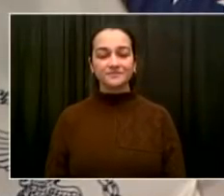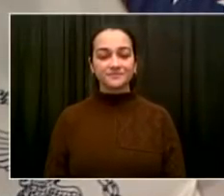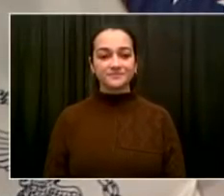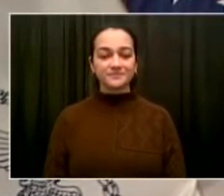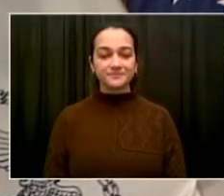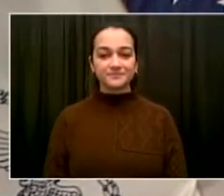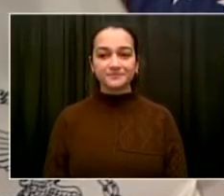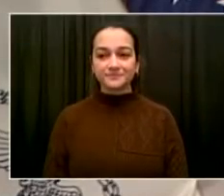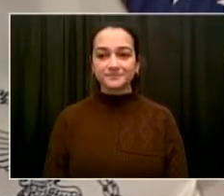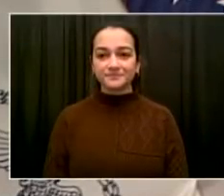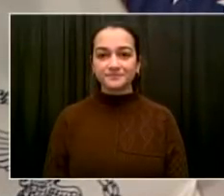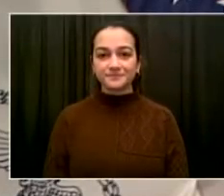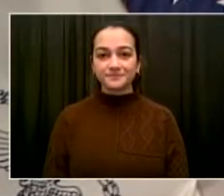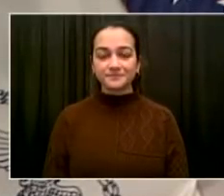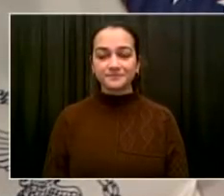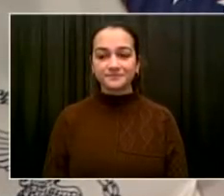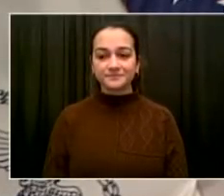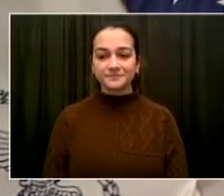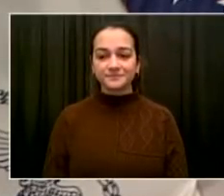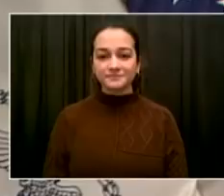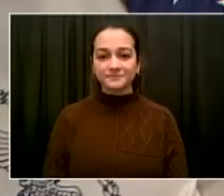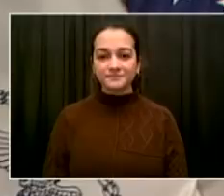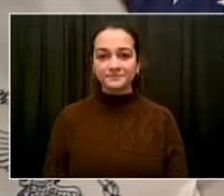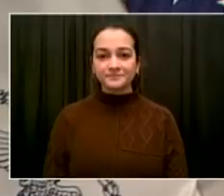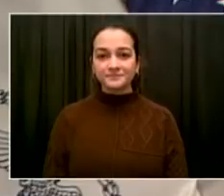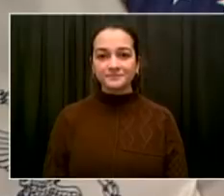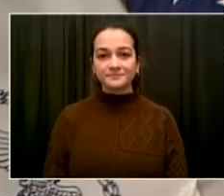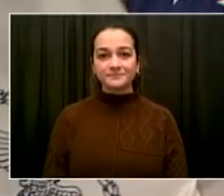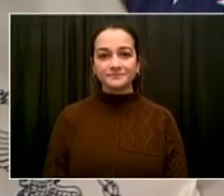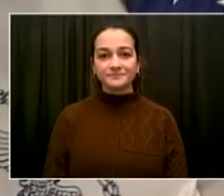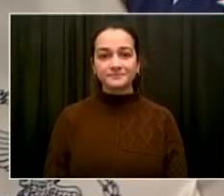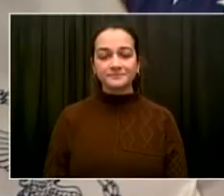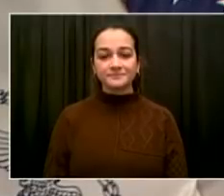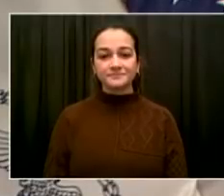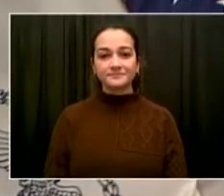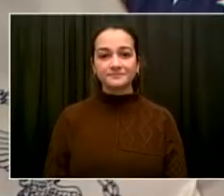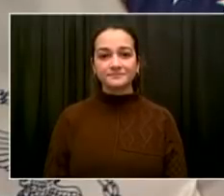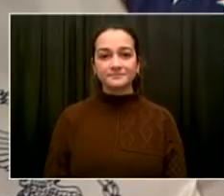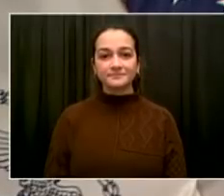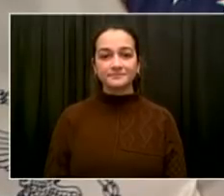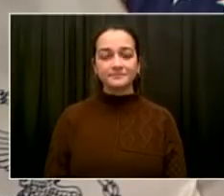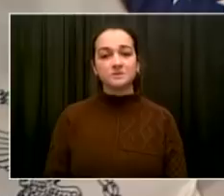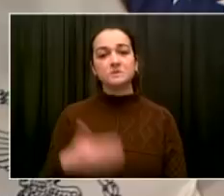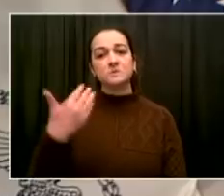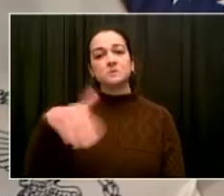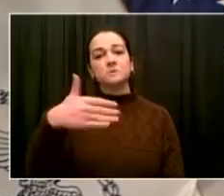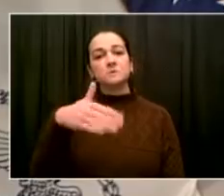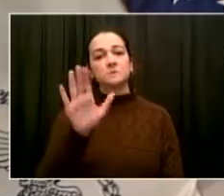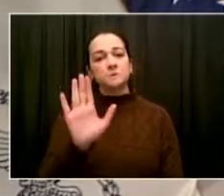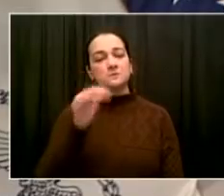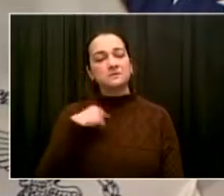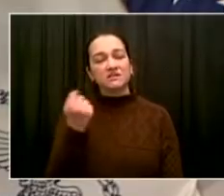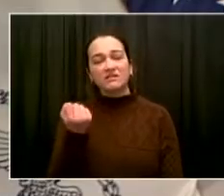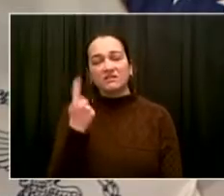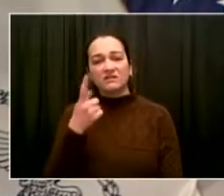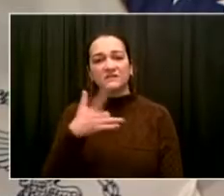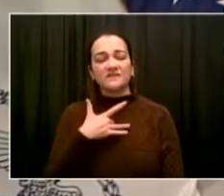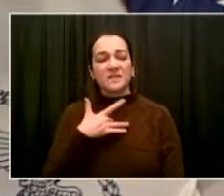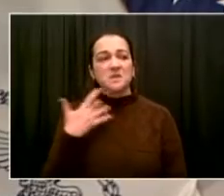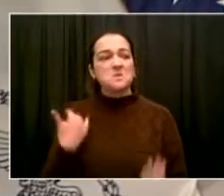We have been blessed, even with these challenges, even with the new curveballs that COVID throws us, we've been blessed to